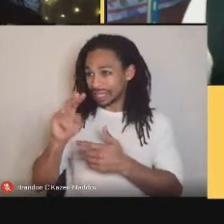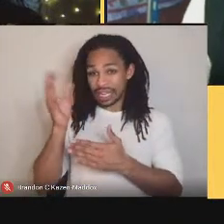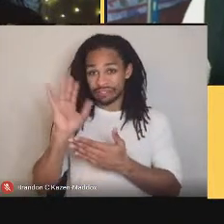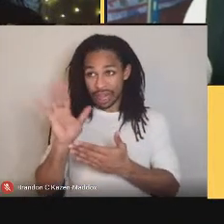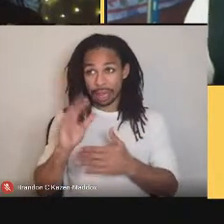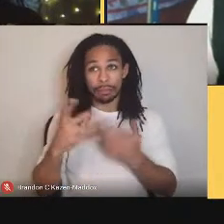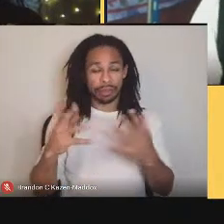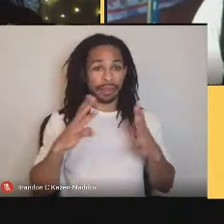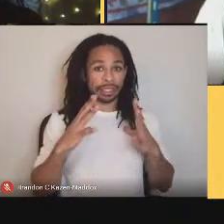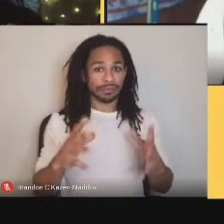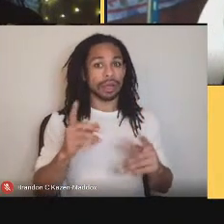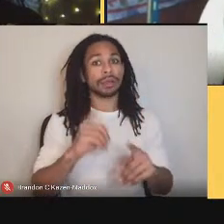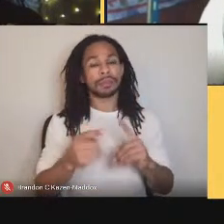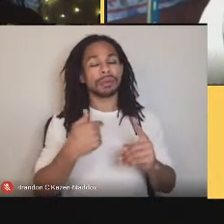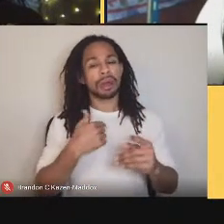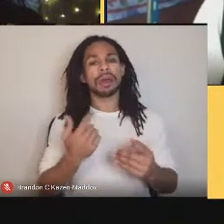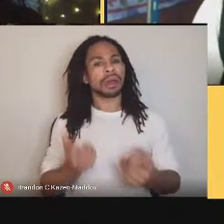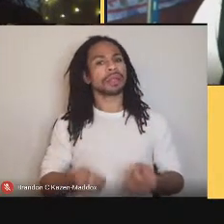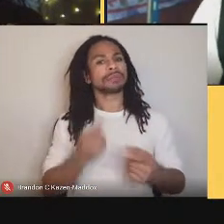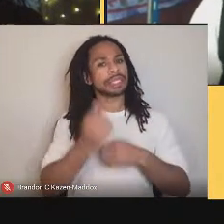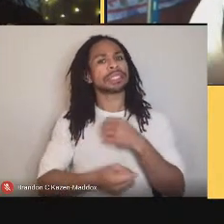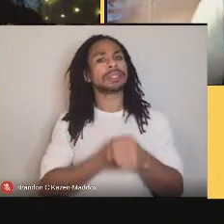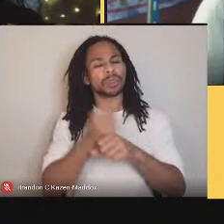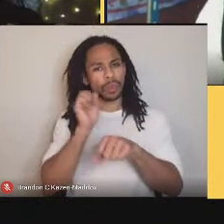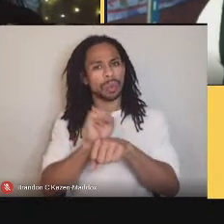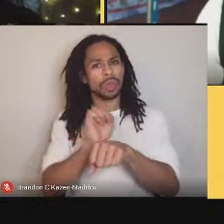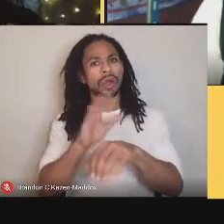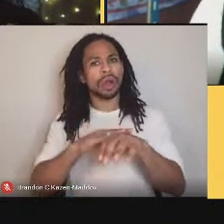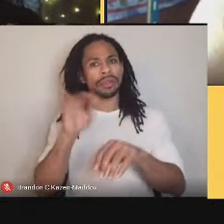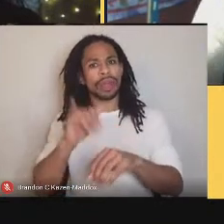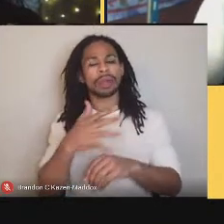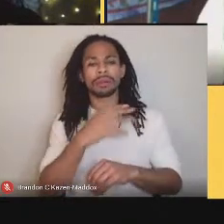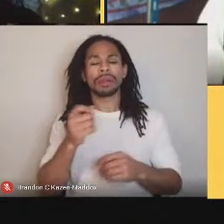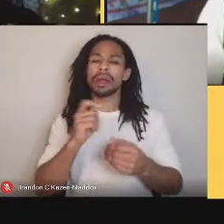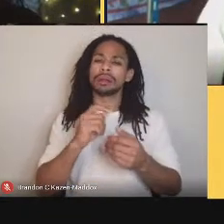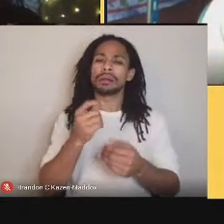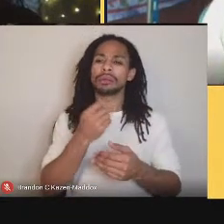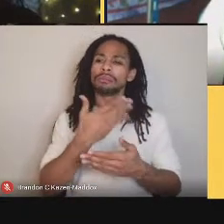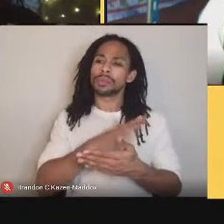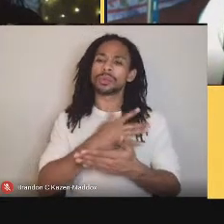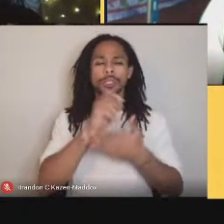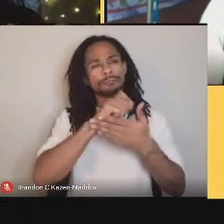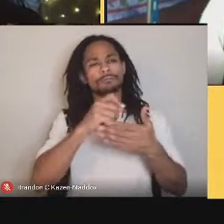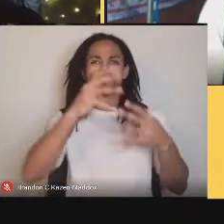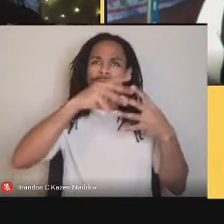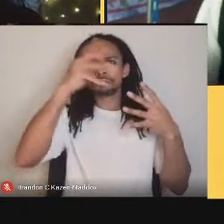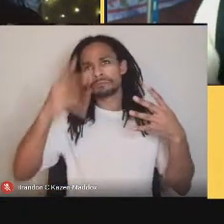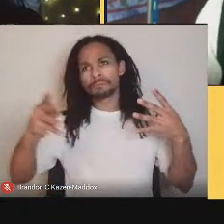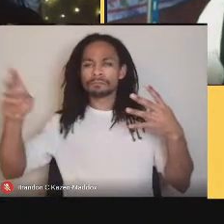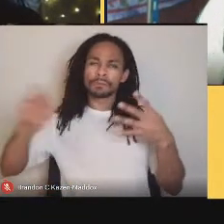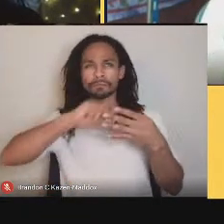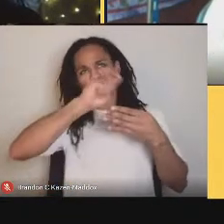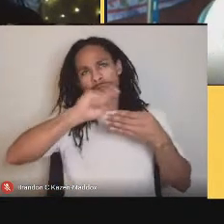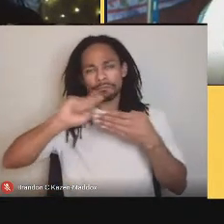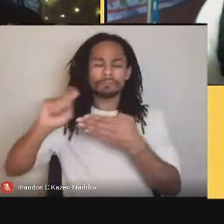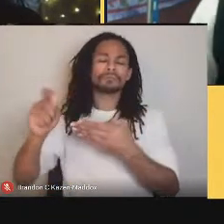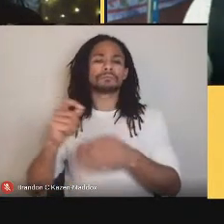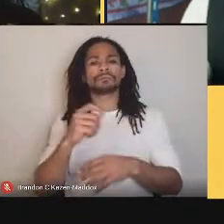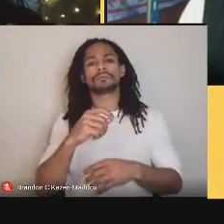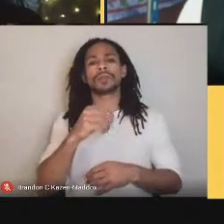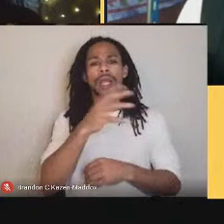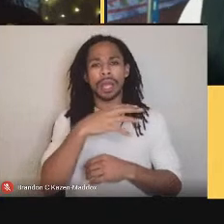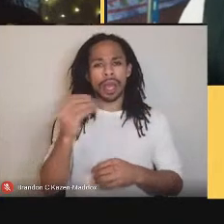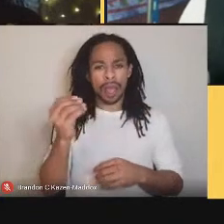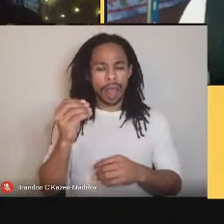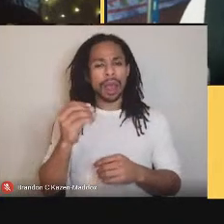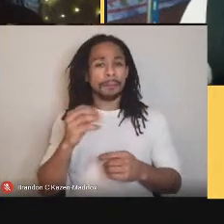of experience working where I'm at and just scoring music, scoring movies myself and now podcasts, the role of a composer is quite simply to be